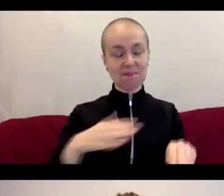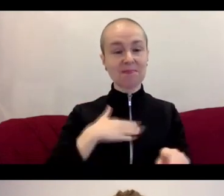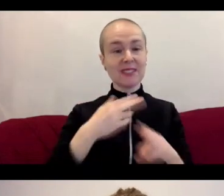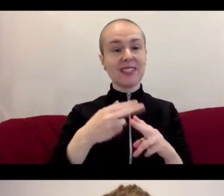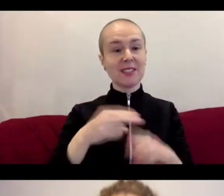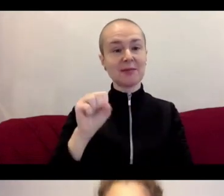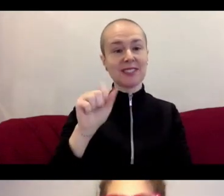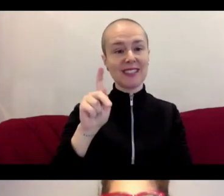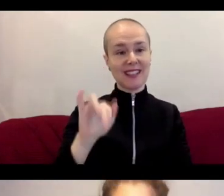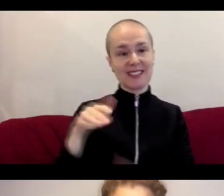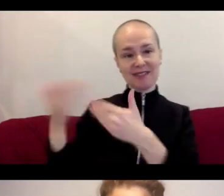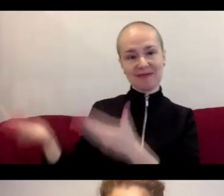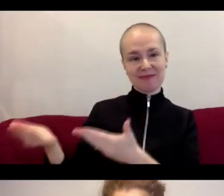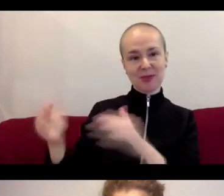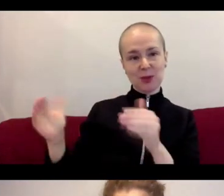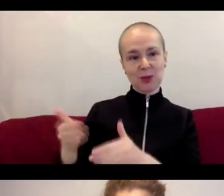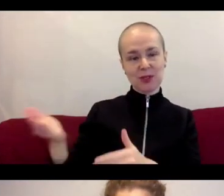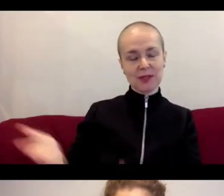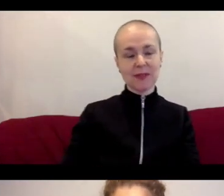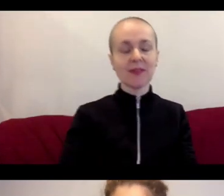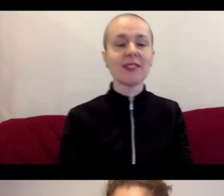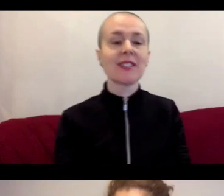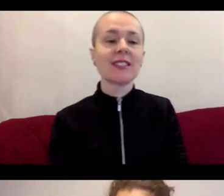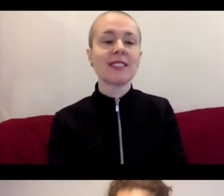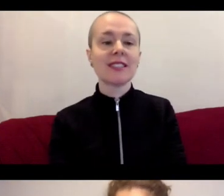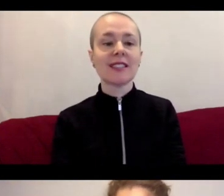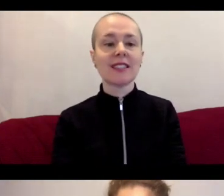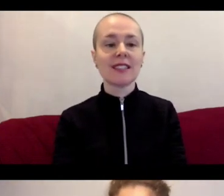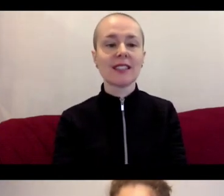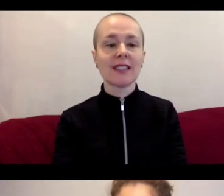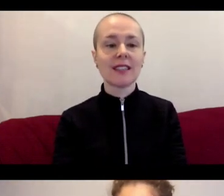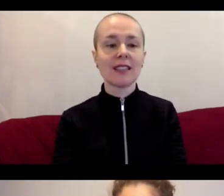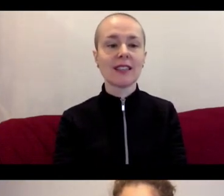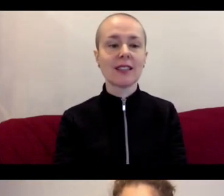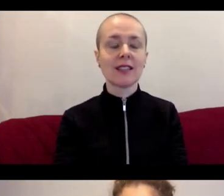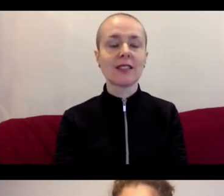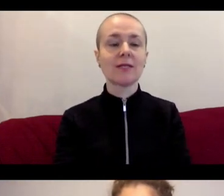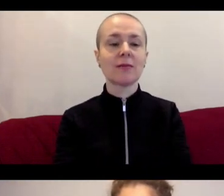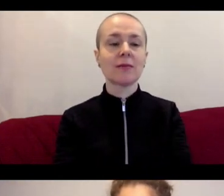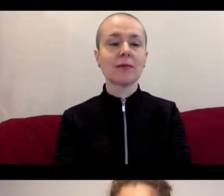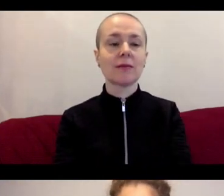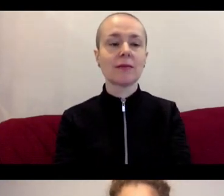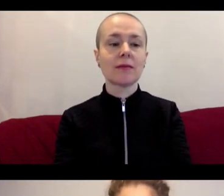introduce herself. Hi everyone, I'm Michelle Dieso.